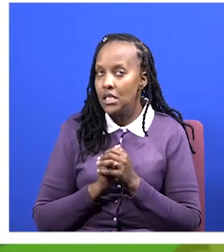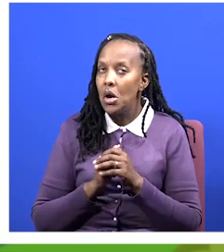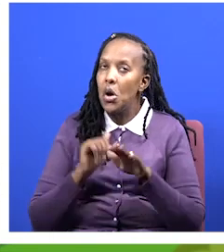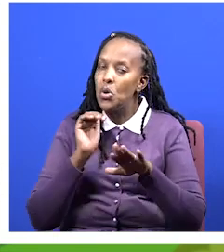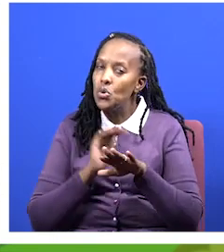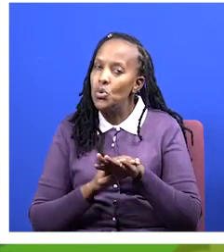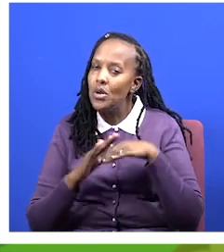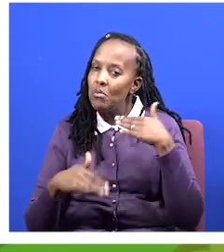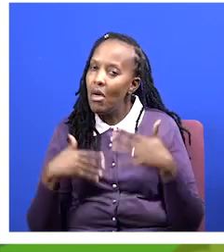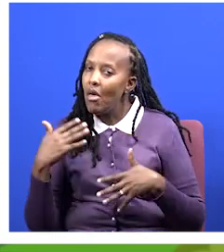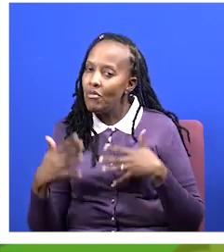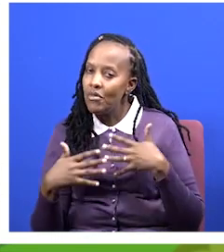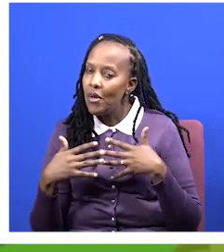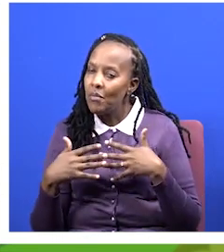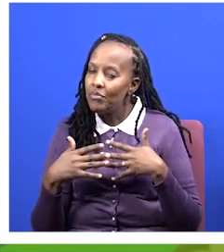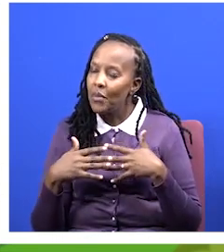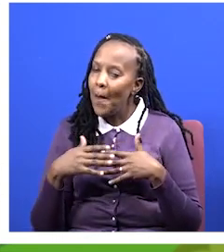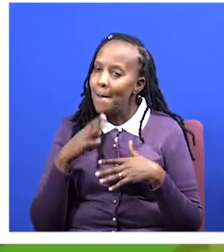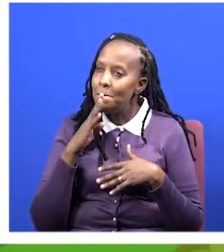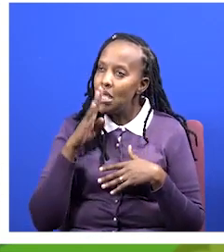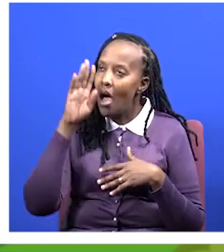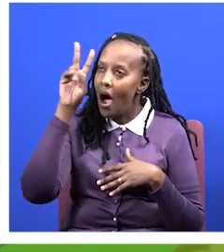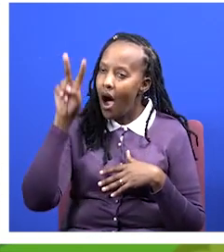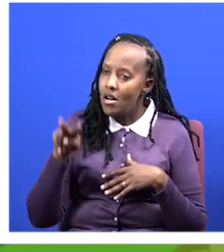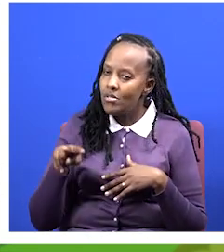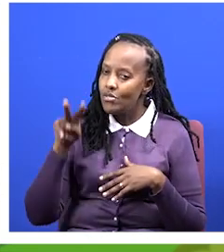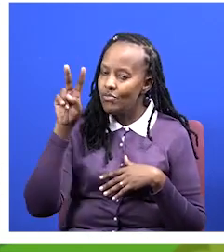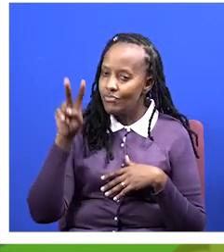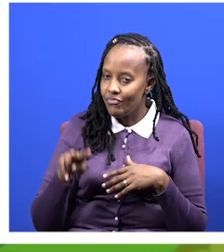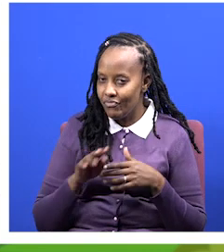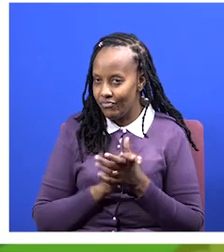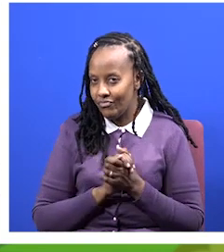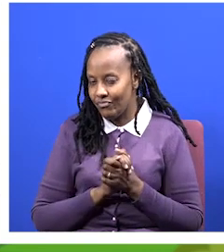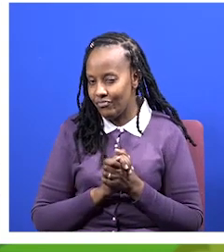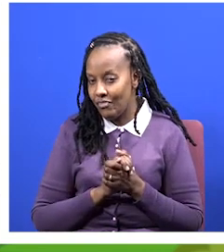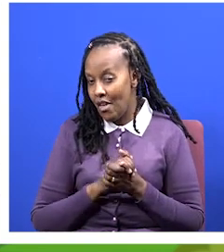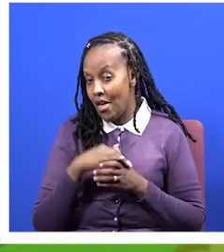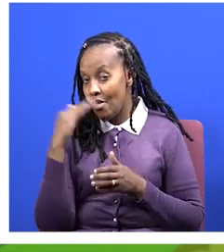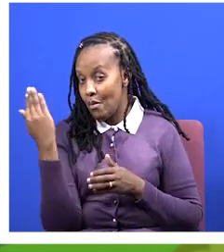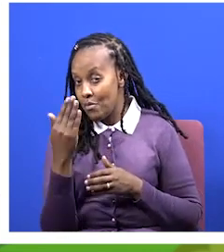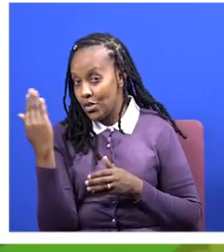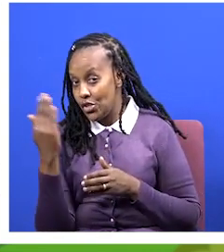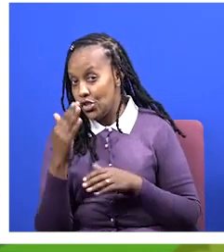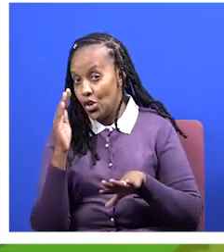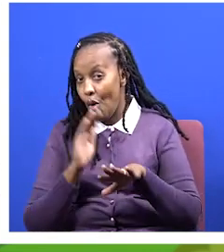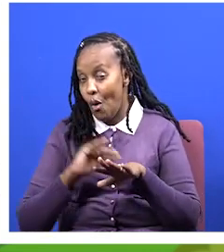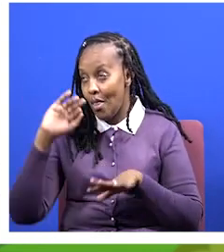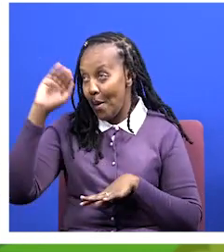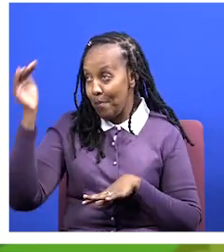a beatitude. We call it the Sermon on the Mount.